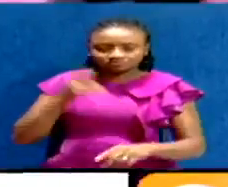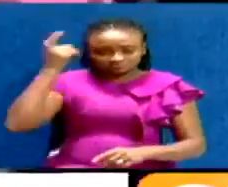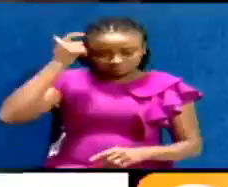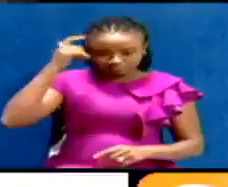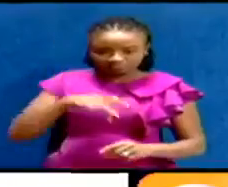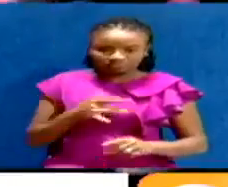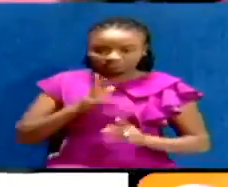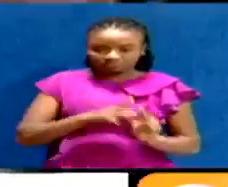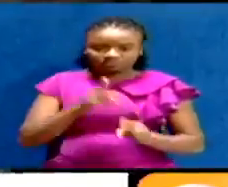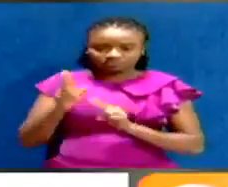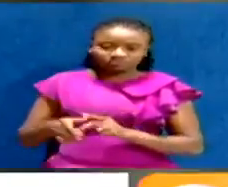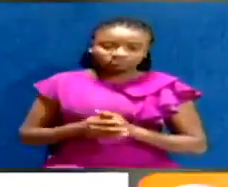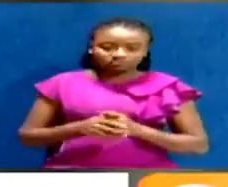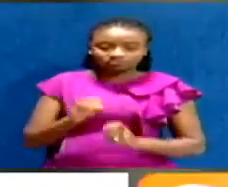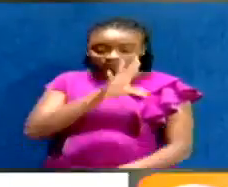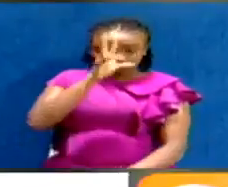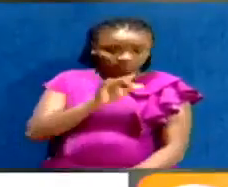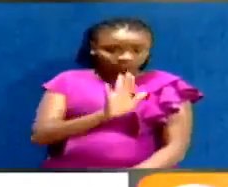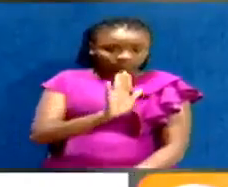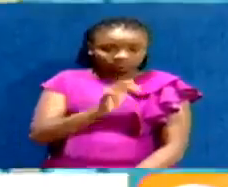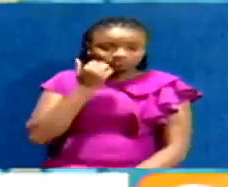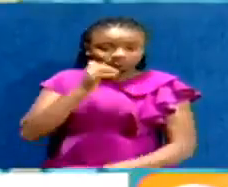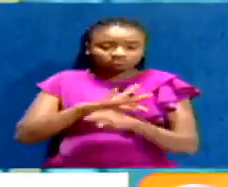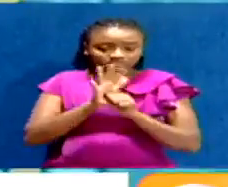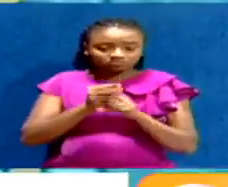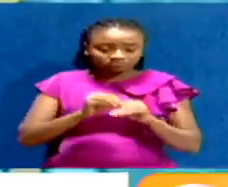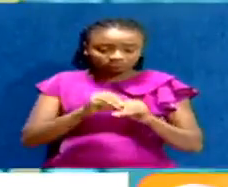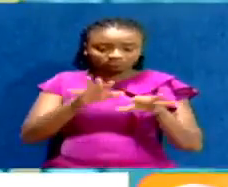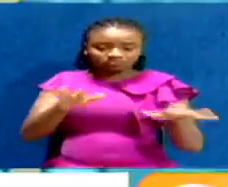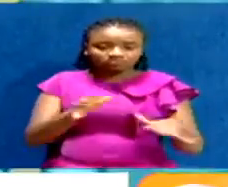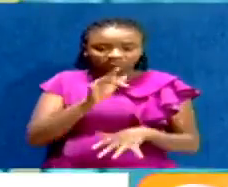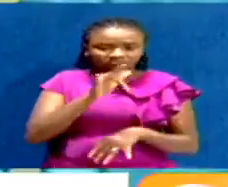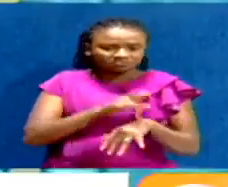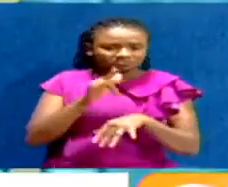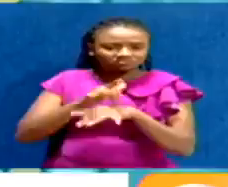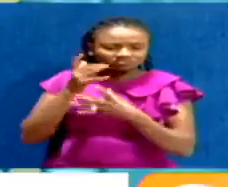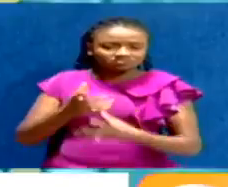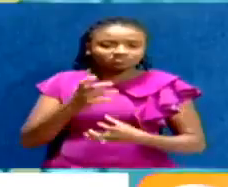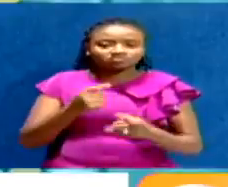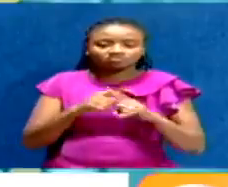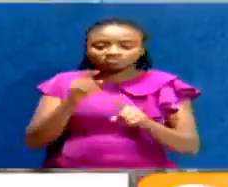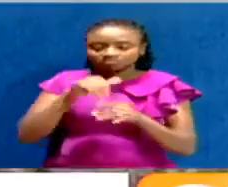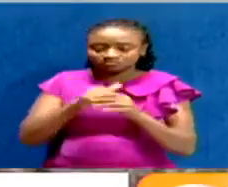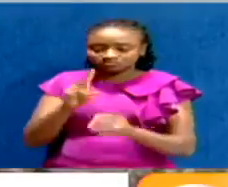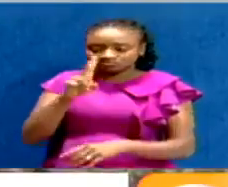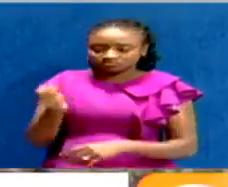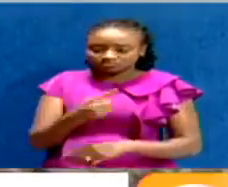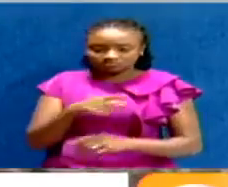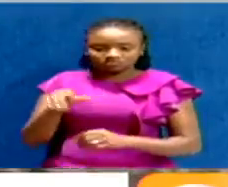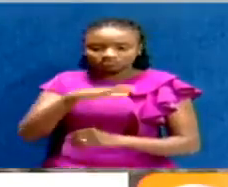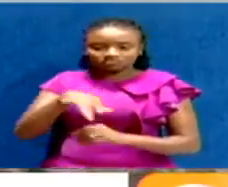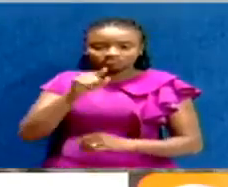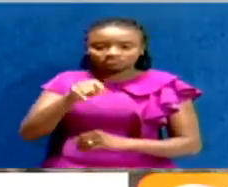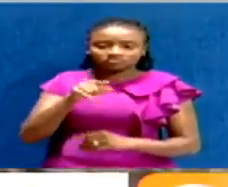Africa still remains last in the queue globally in the COVID-19 vaccination scheme of things. Less than 2% of the